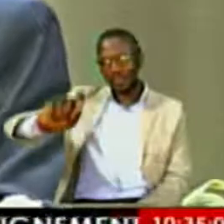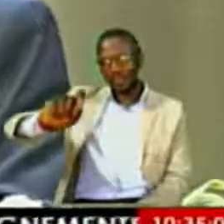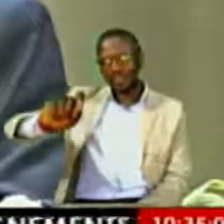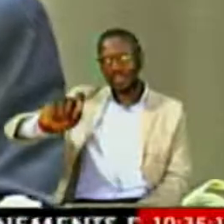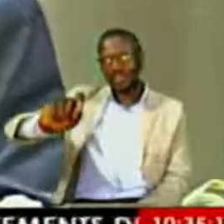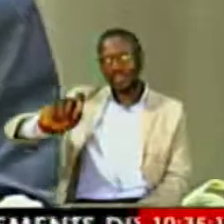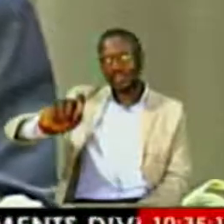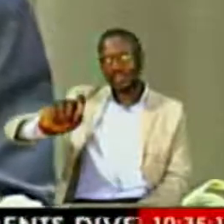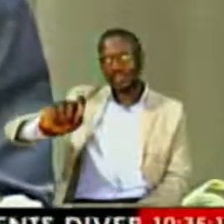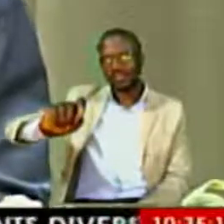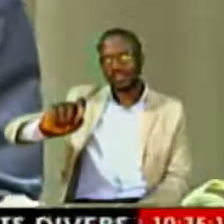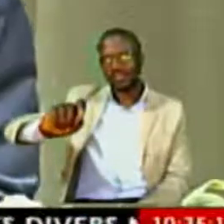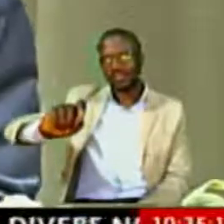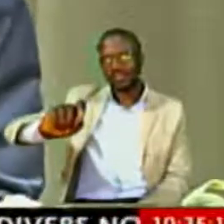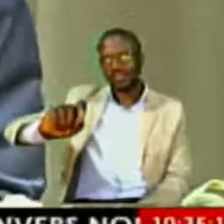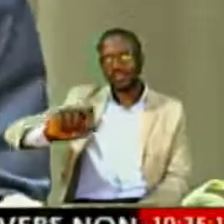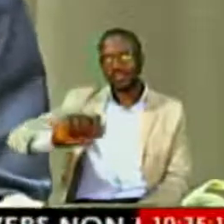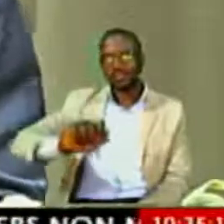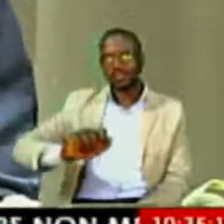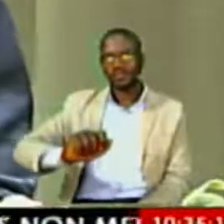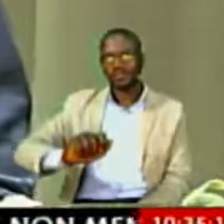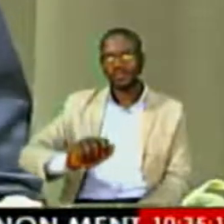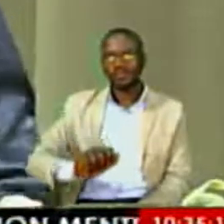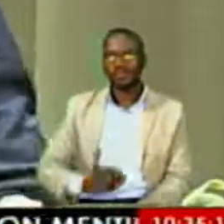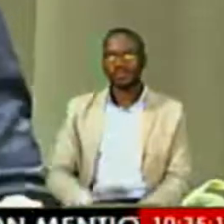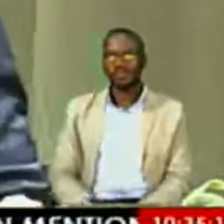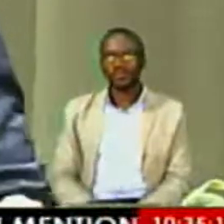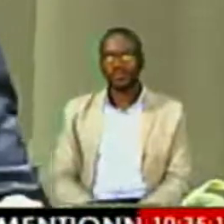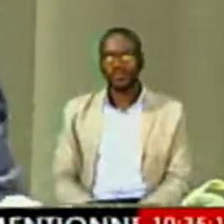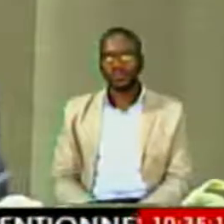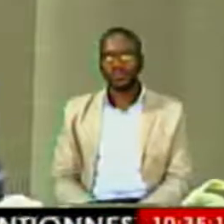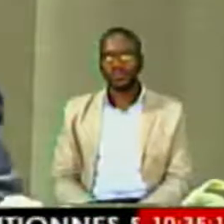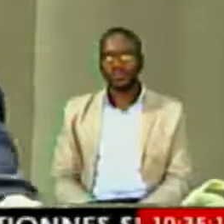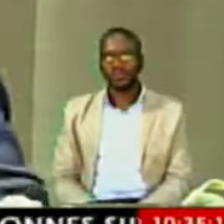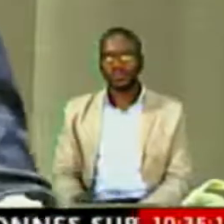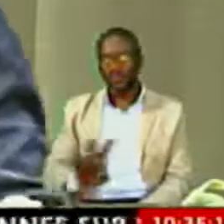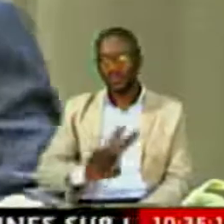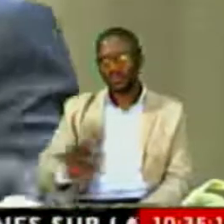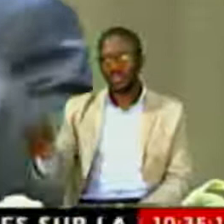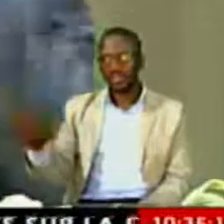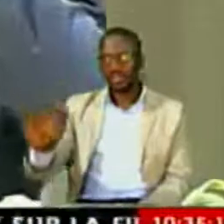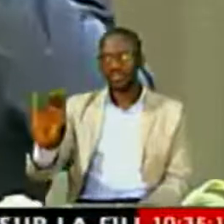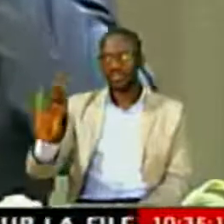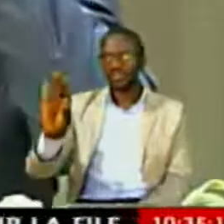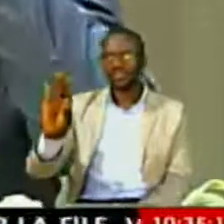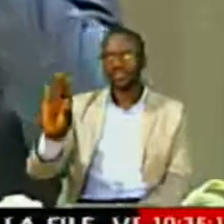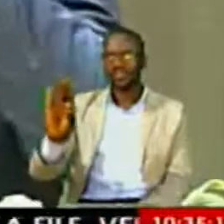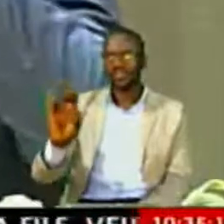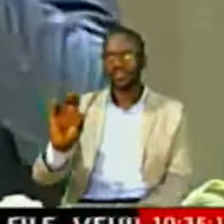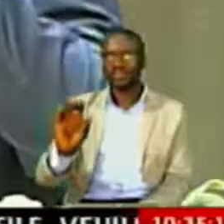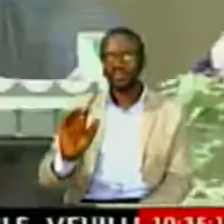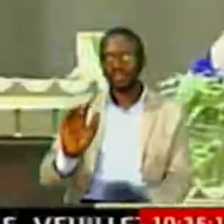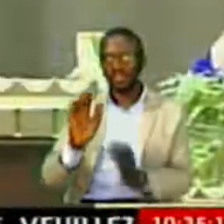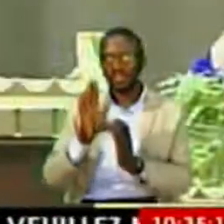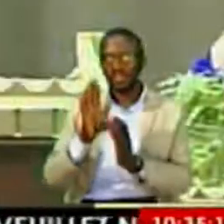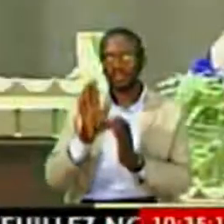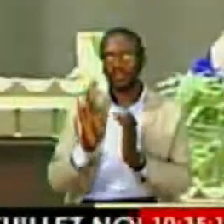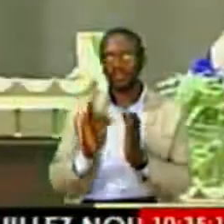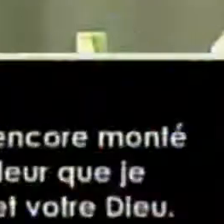John 20. Jean chapitre 20. John 20. Verset 17. Verse 17. Jésus lui